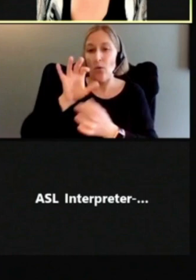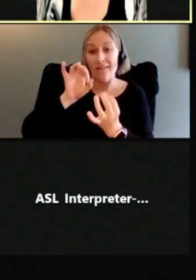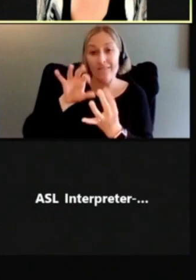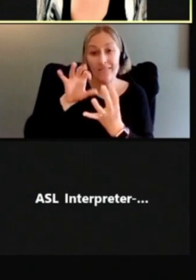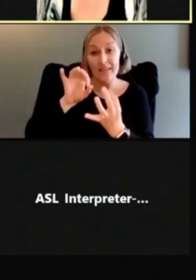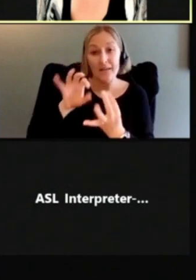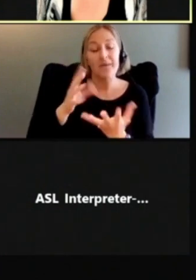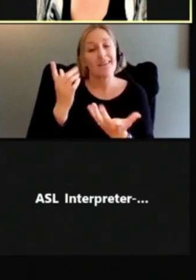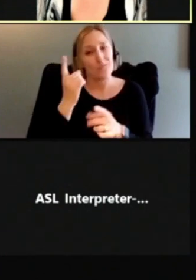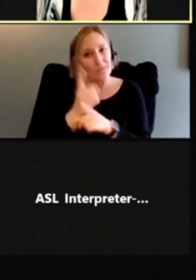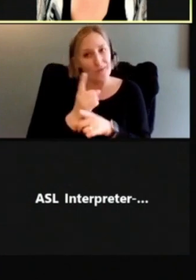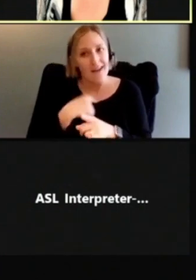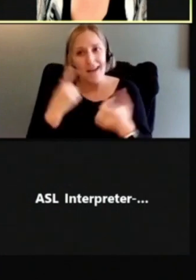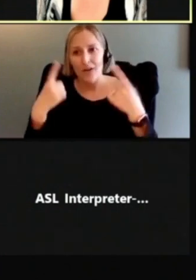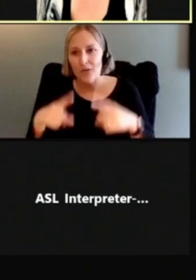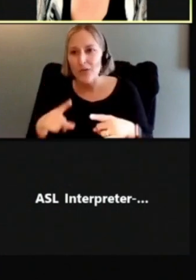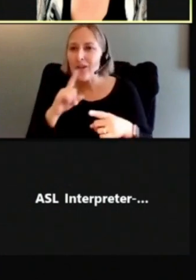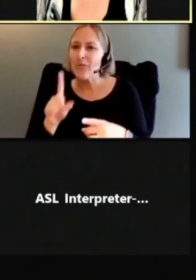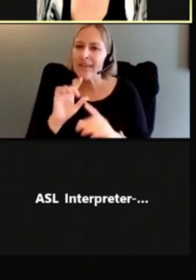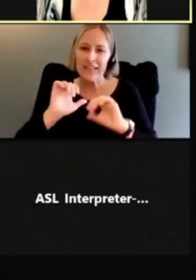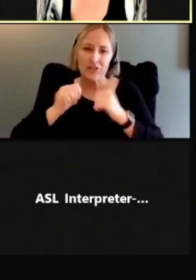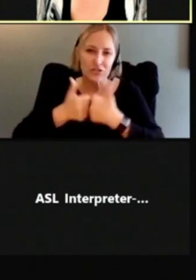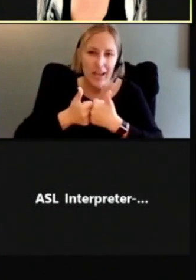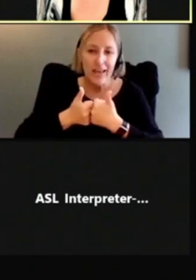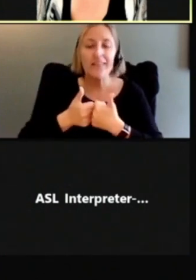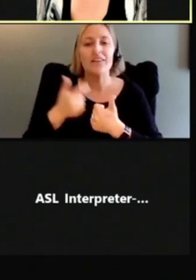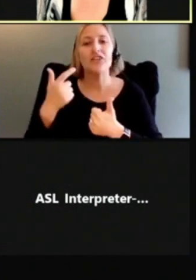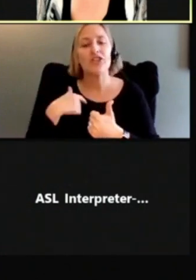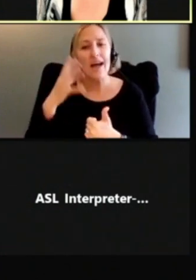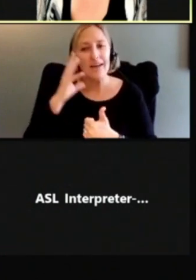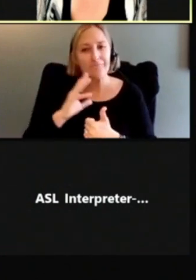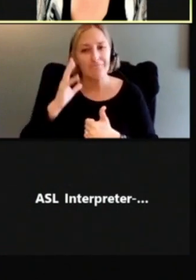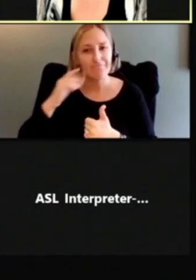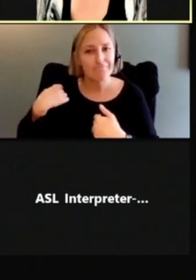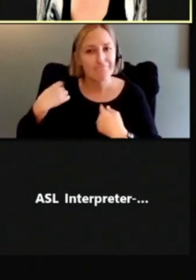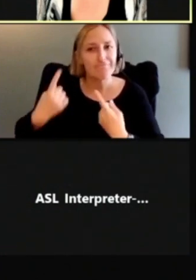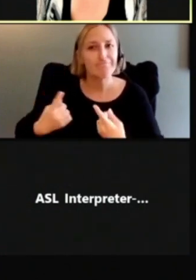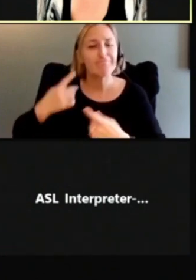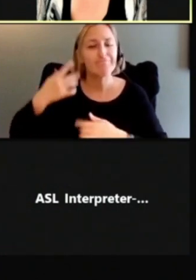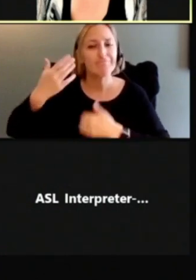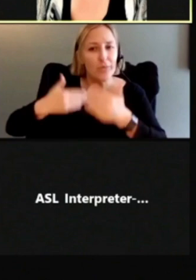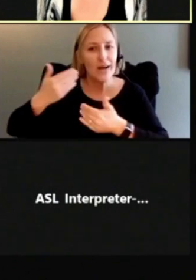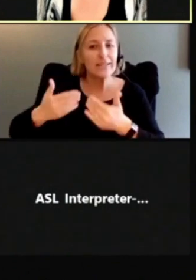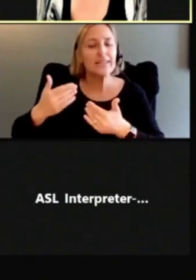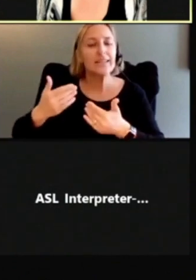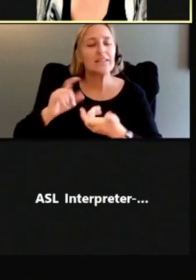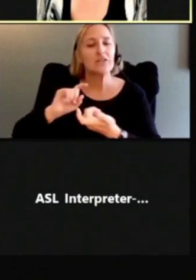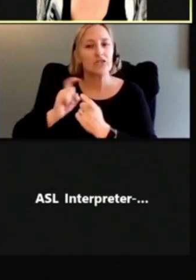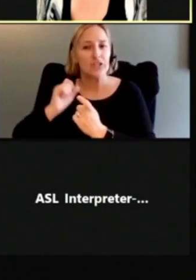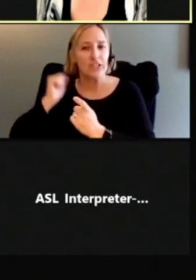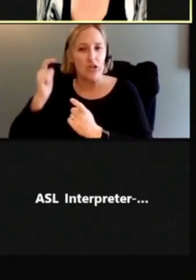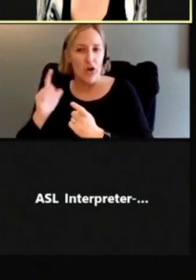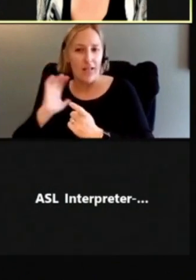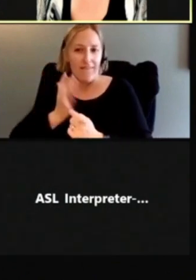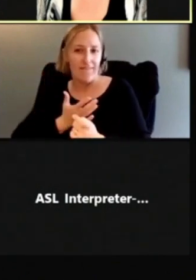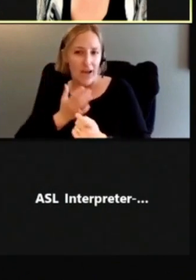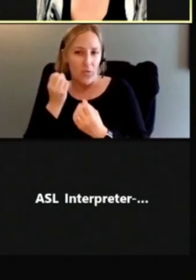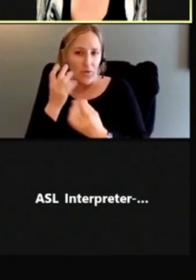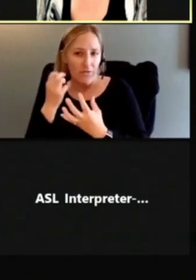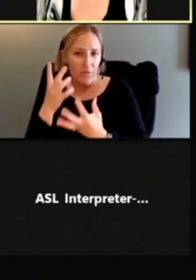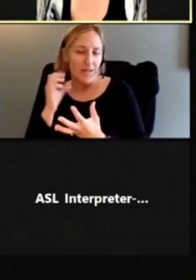incredibly challenging. I've been in the process of turning all of our materials, print